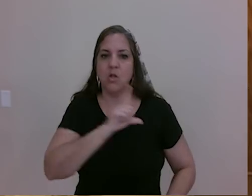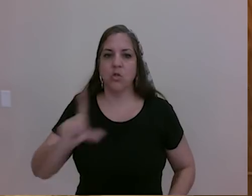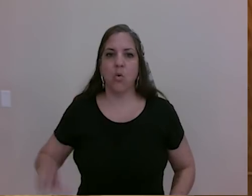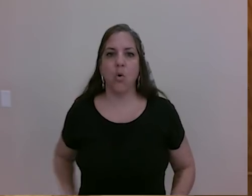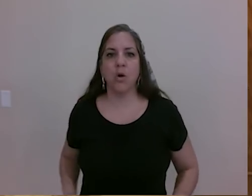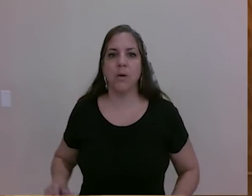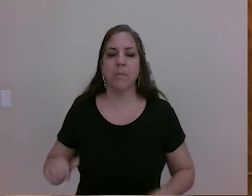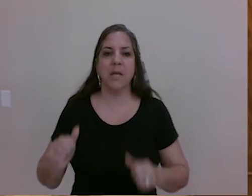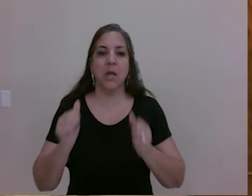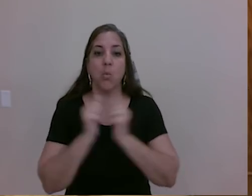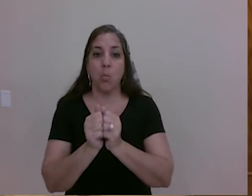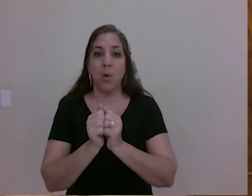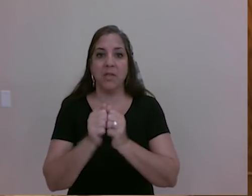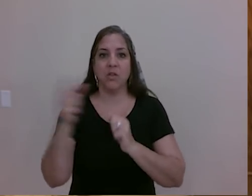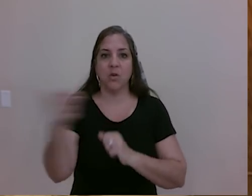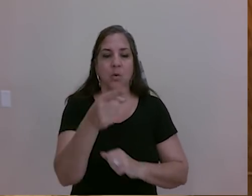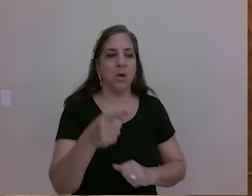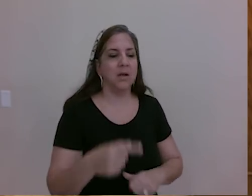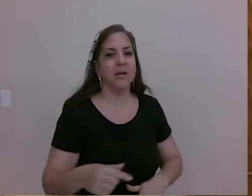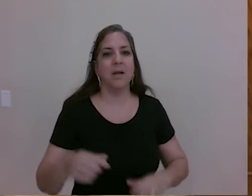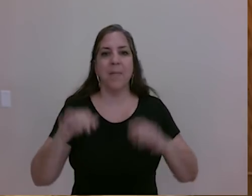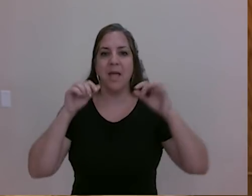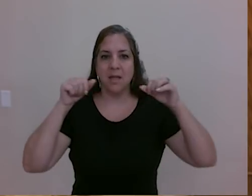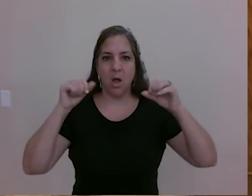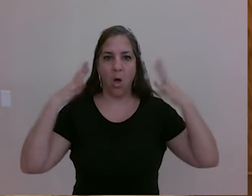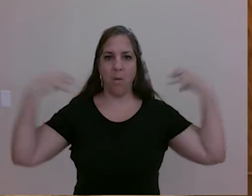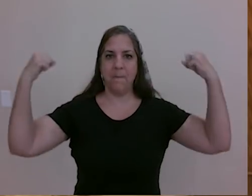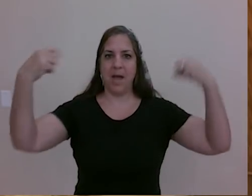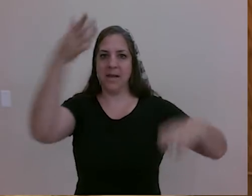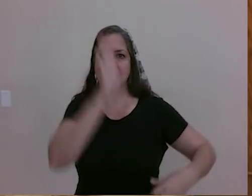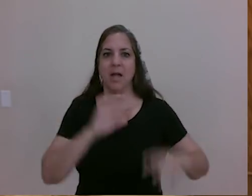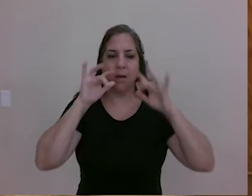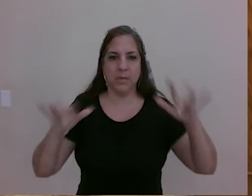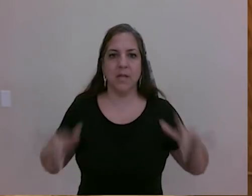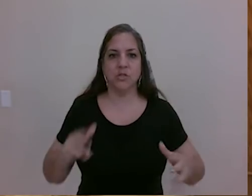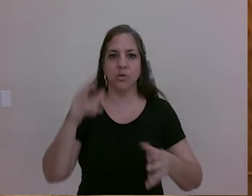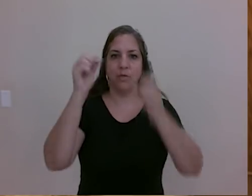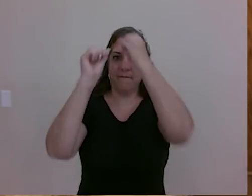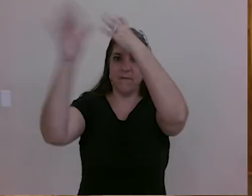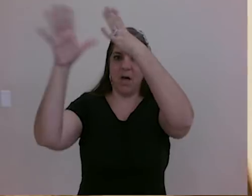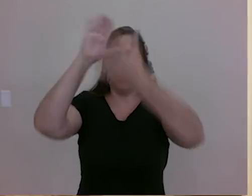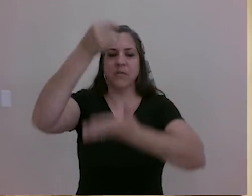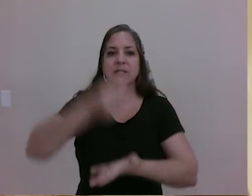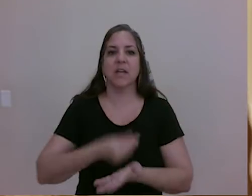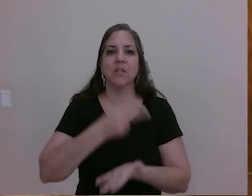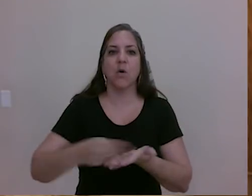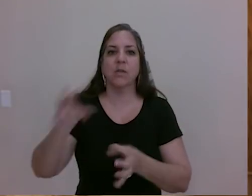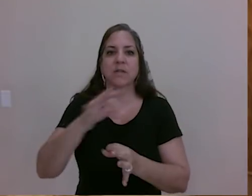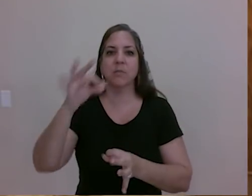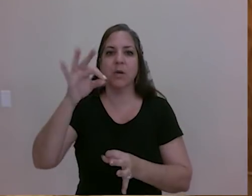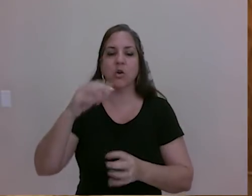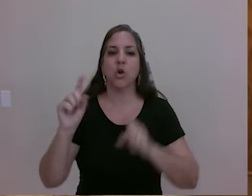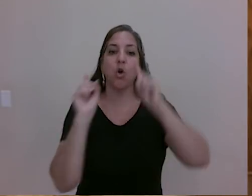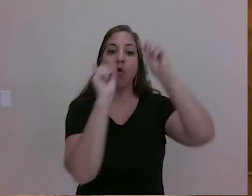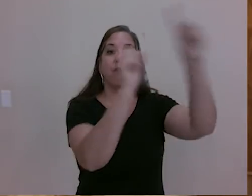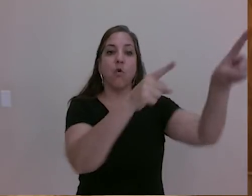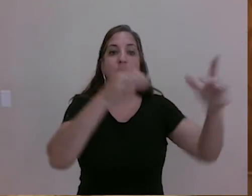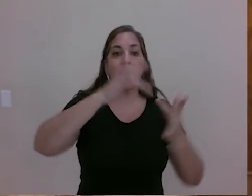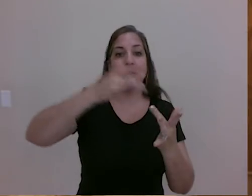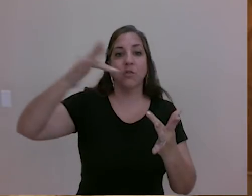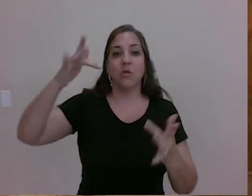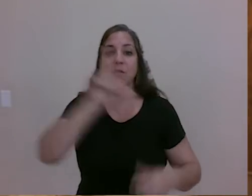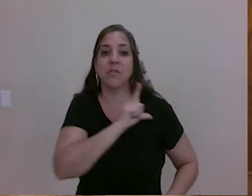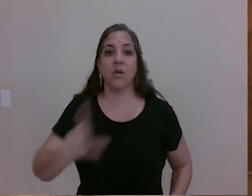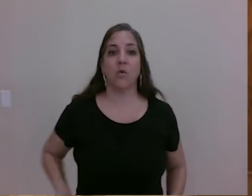And with your spirit. May Almighty God bless you, the Father, the Son, and the Holy Spirit. Amen. Amen. Go forth and glorify